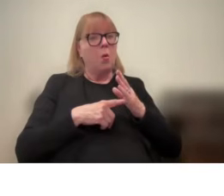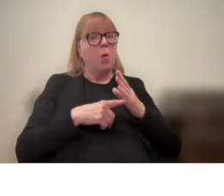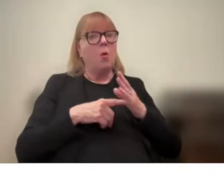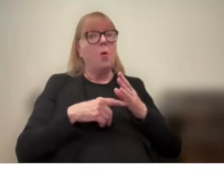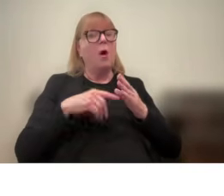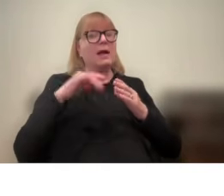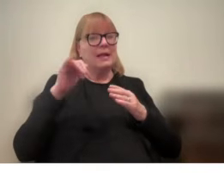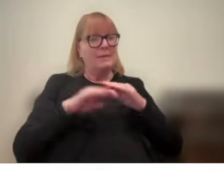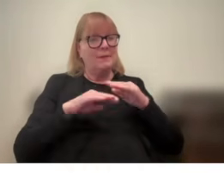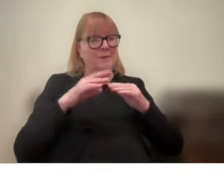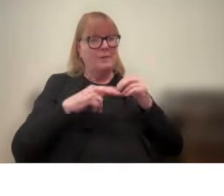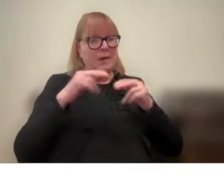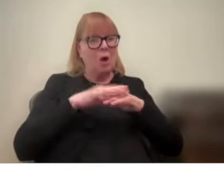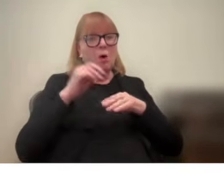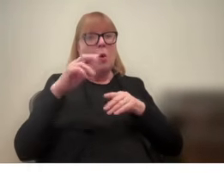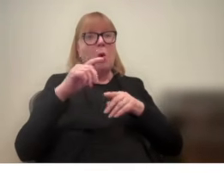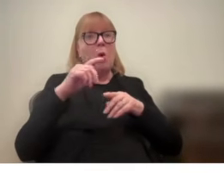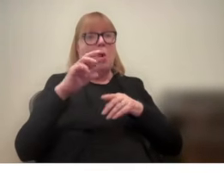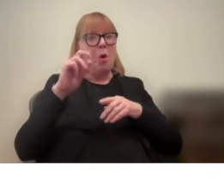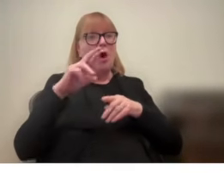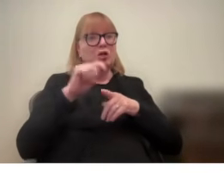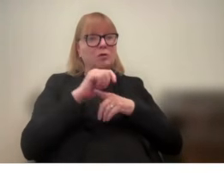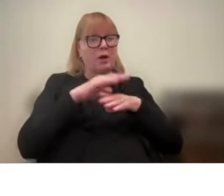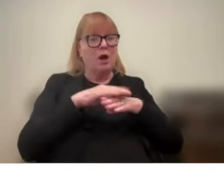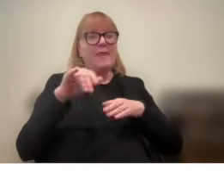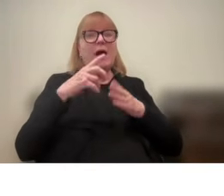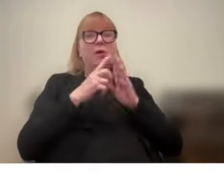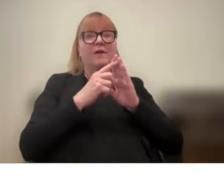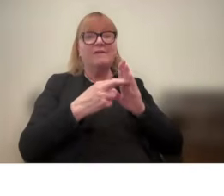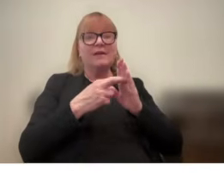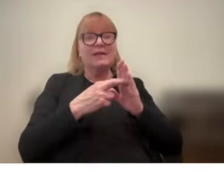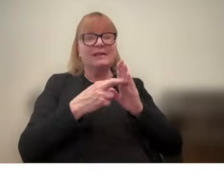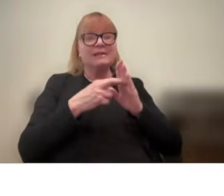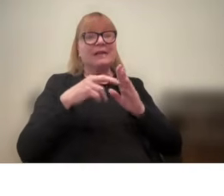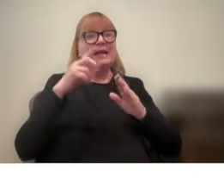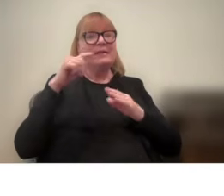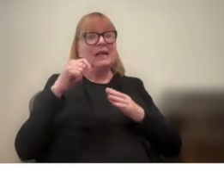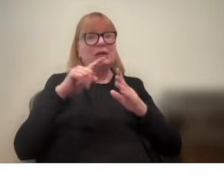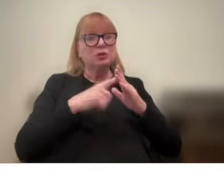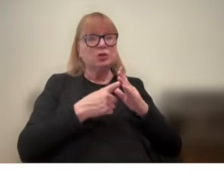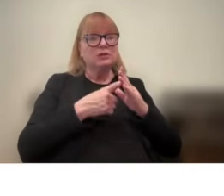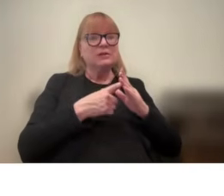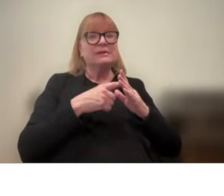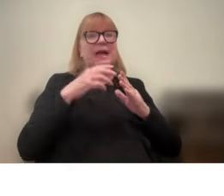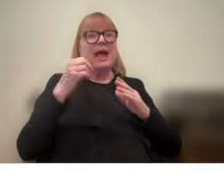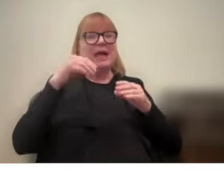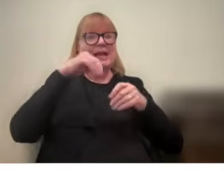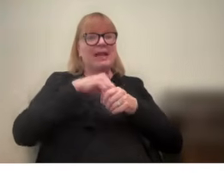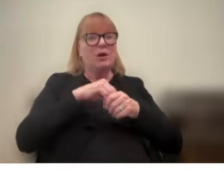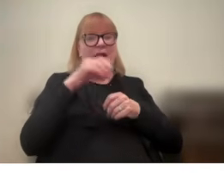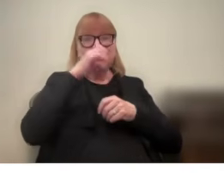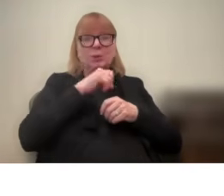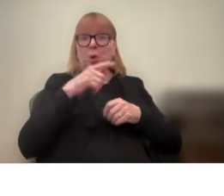what is it built on or trained on? So this reveals data sources and inherent assumptions. If you don't